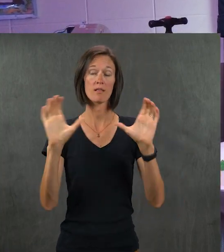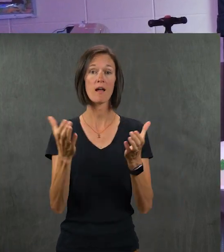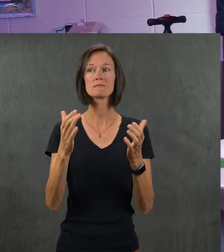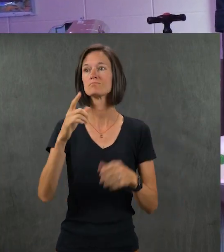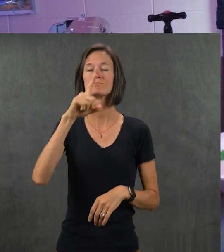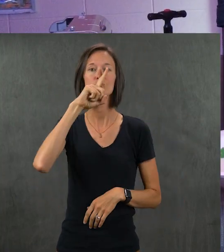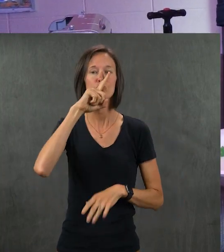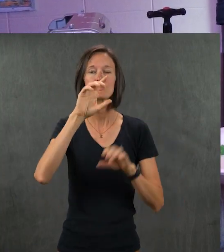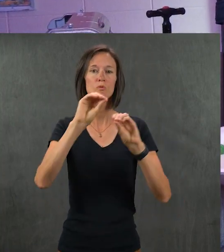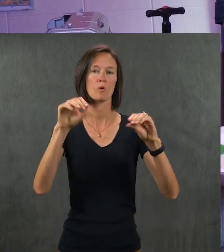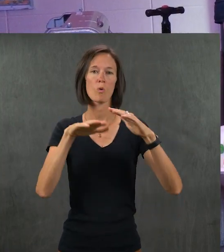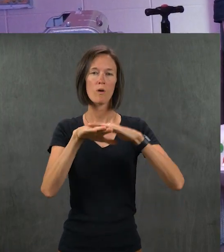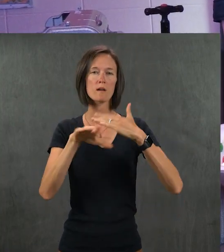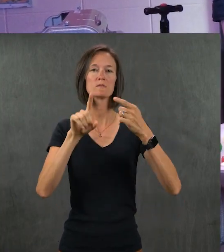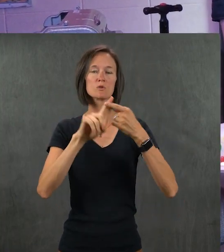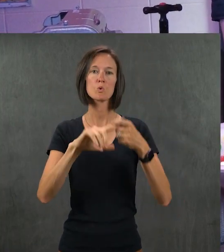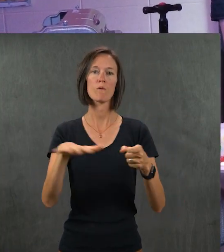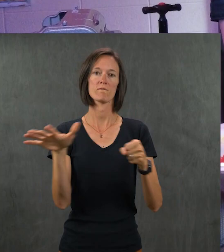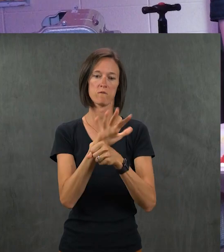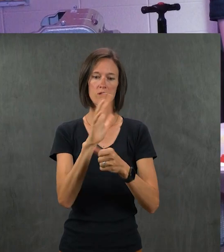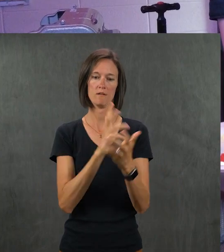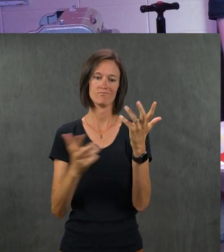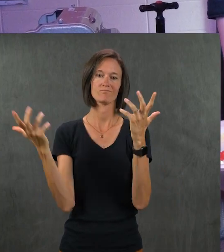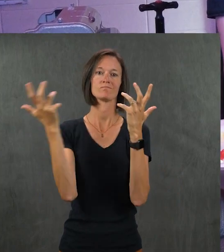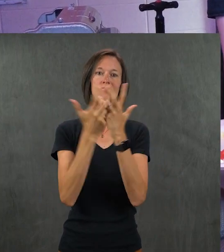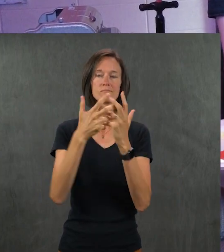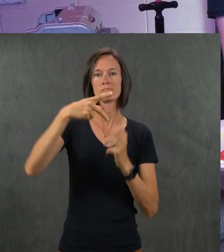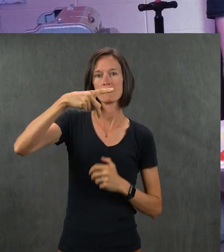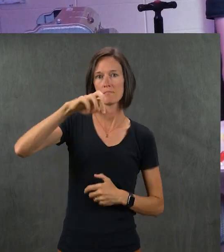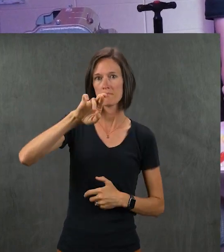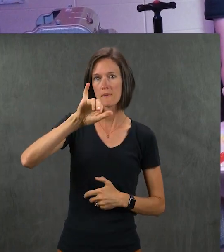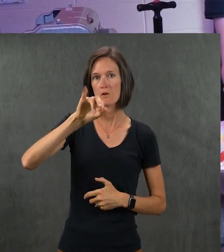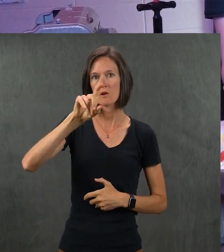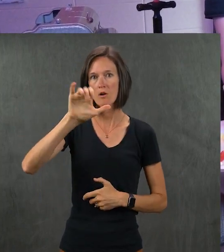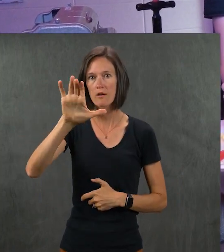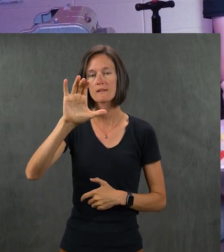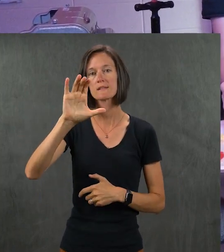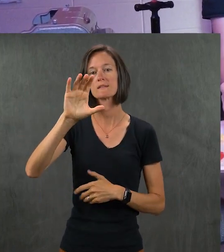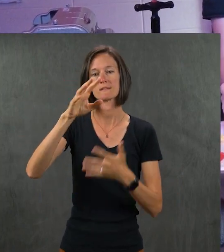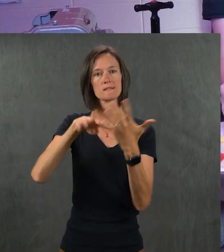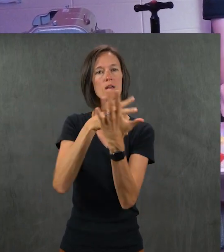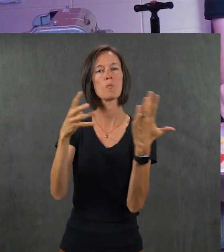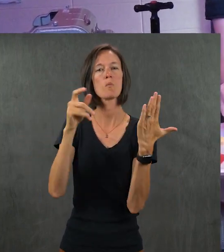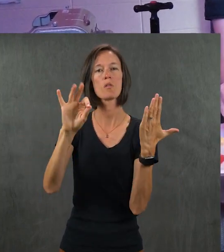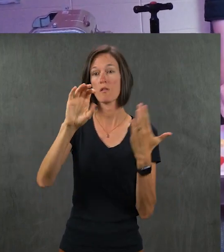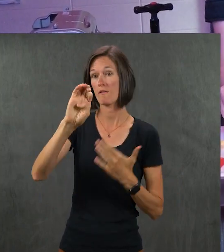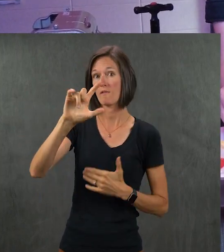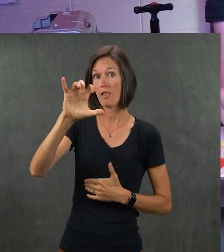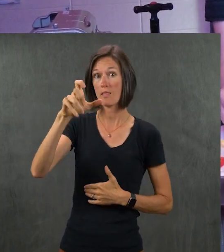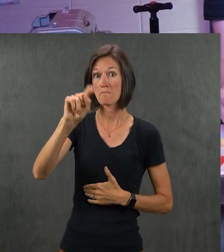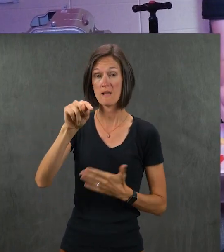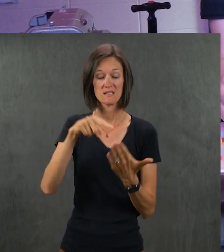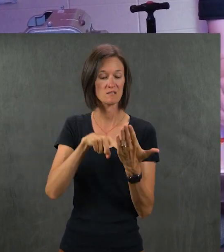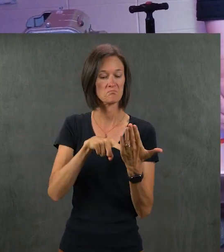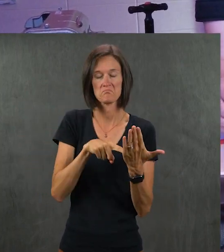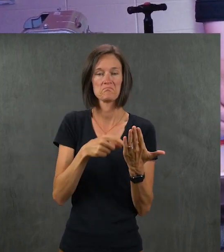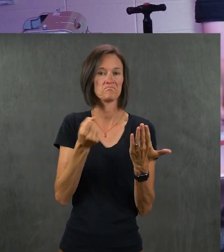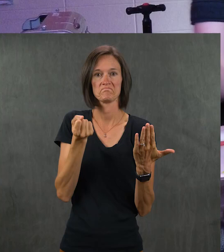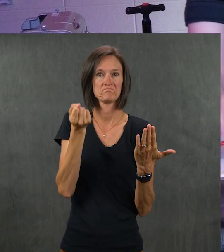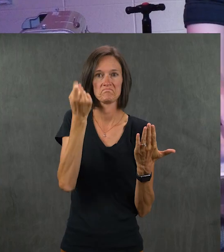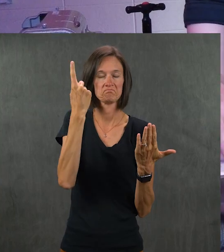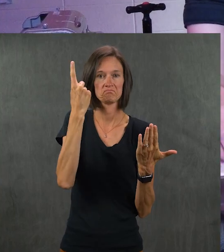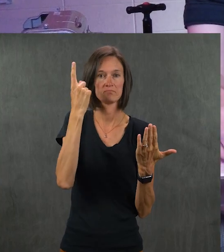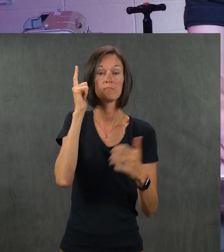class, I didn't have access to a fully adapted periodic table of the elements, so I really didn't understand it